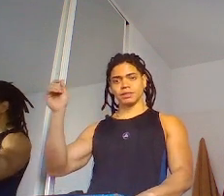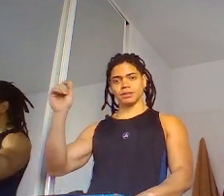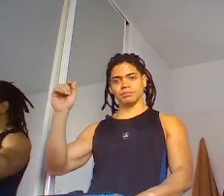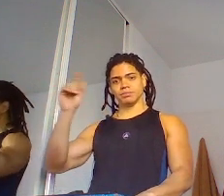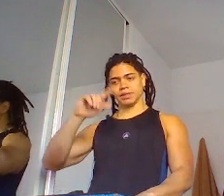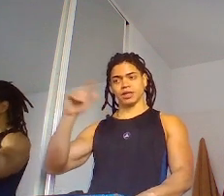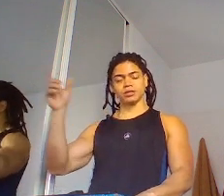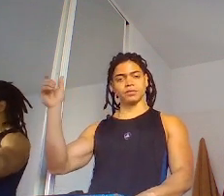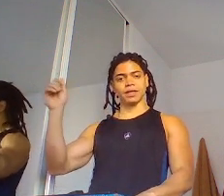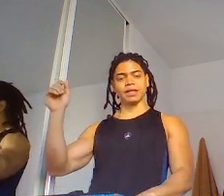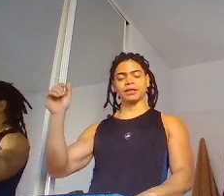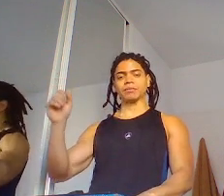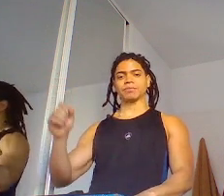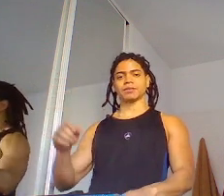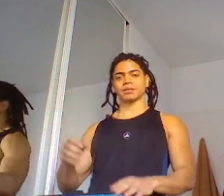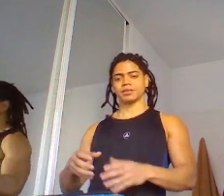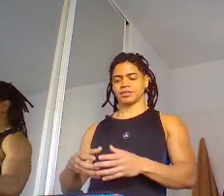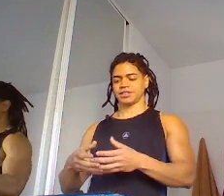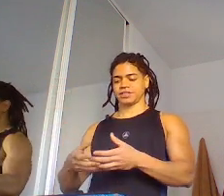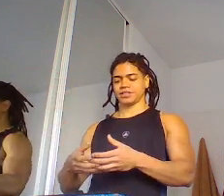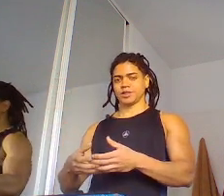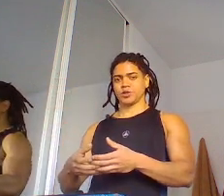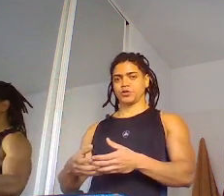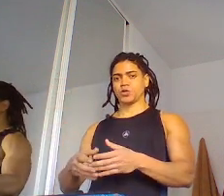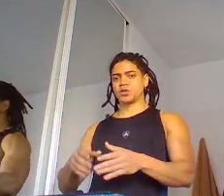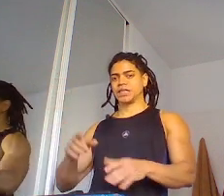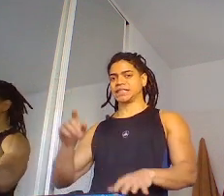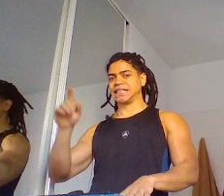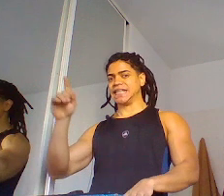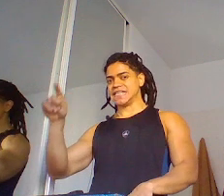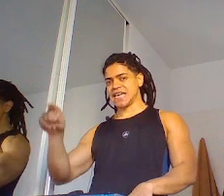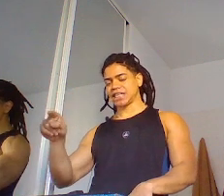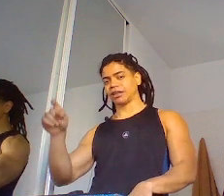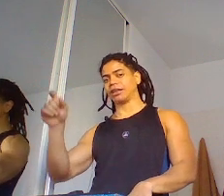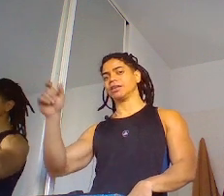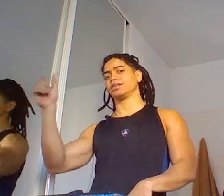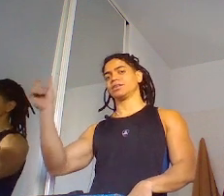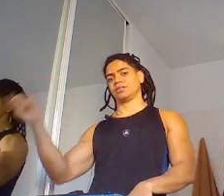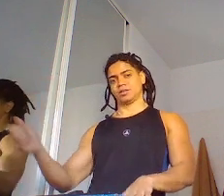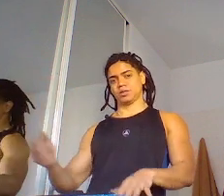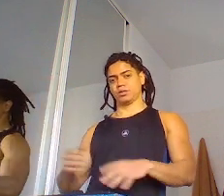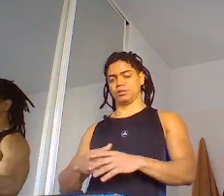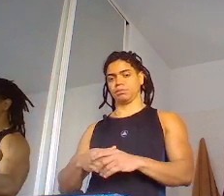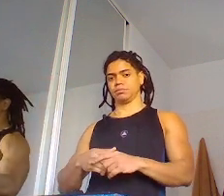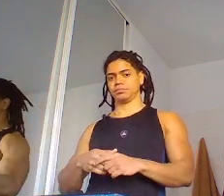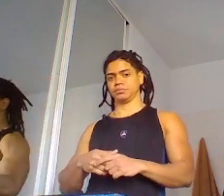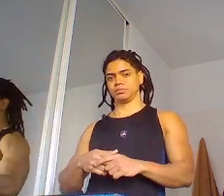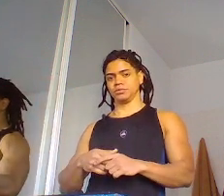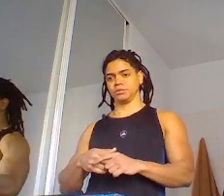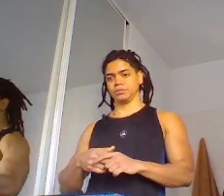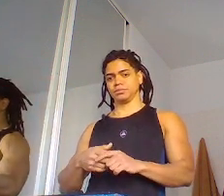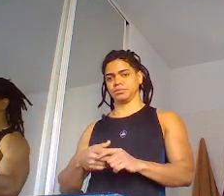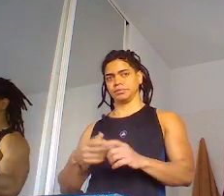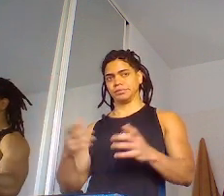called because of that. So this is the net